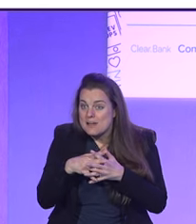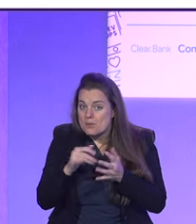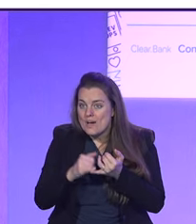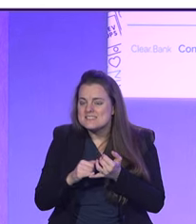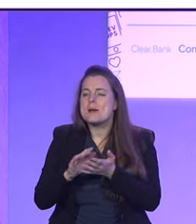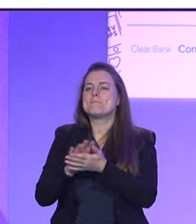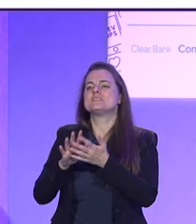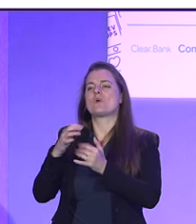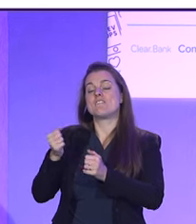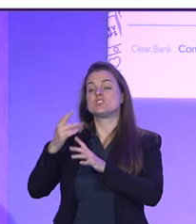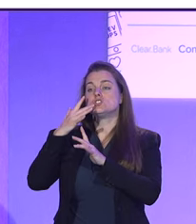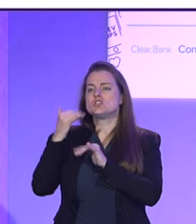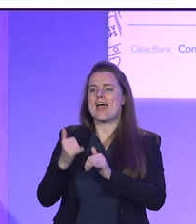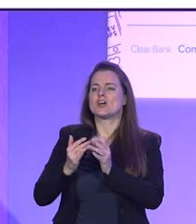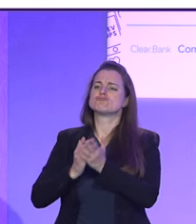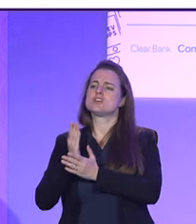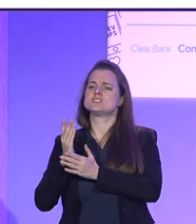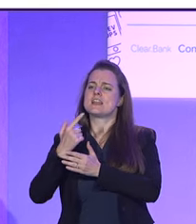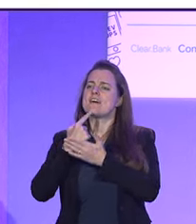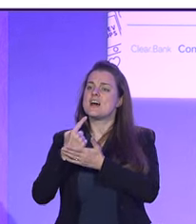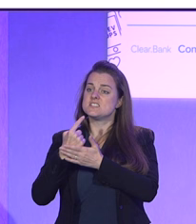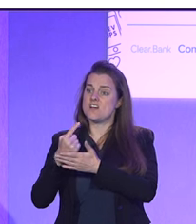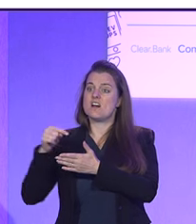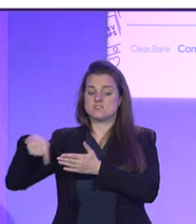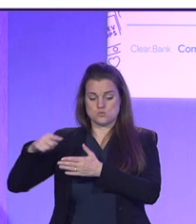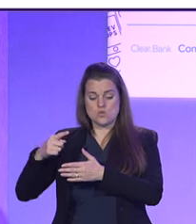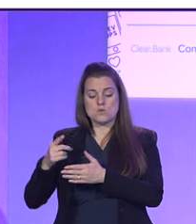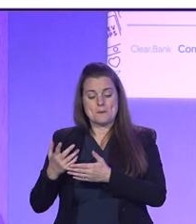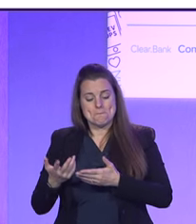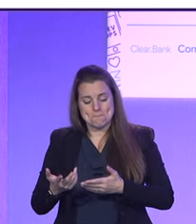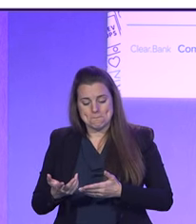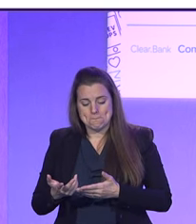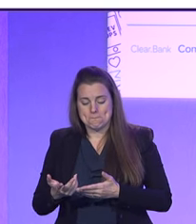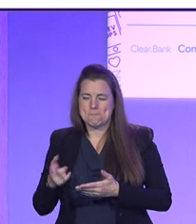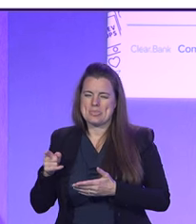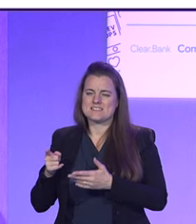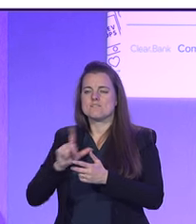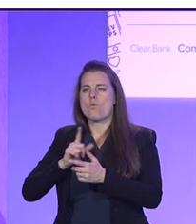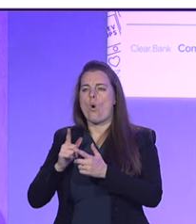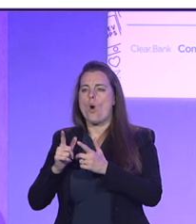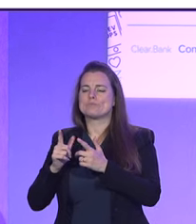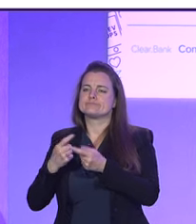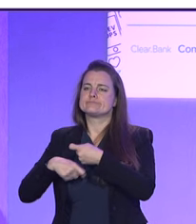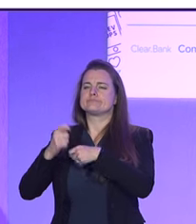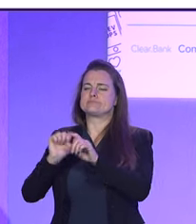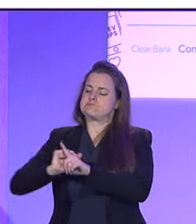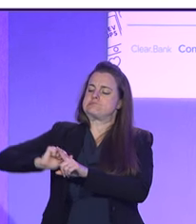in Trusted Advisor, which is this tool for helping you optimizing things,